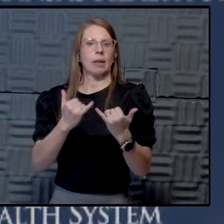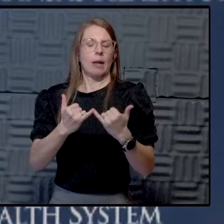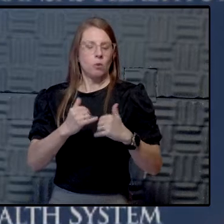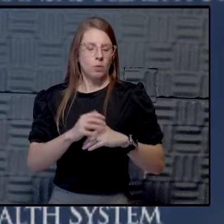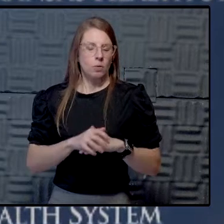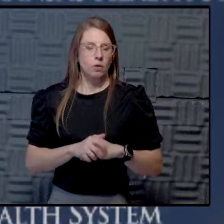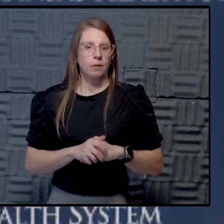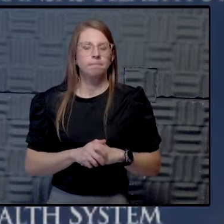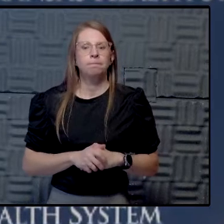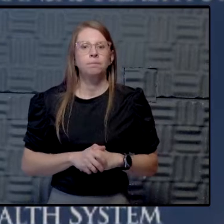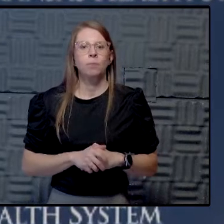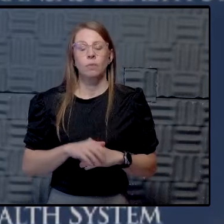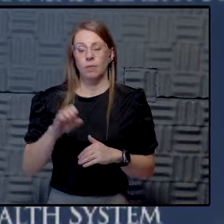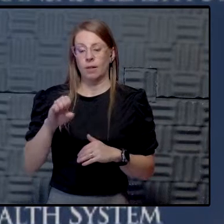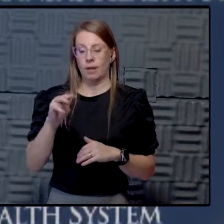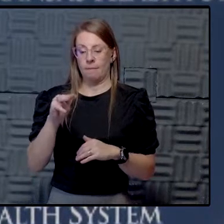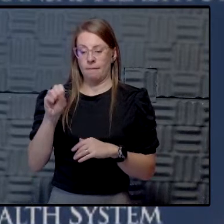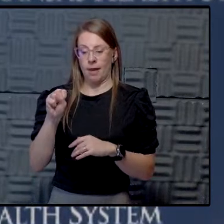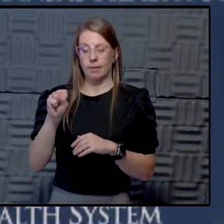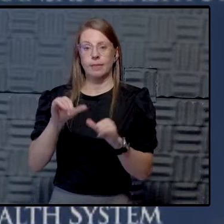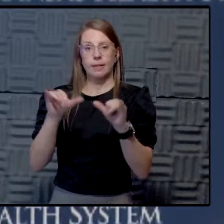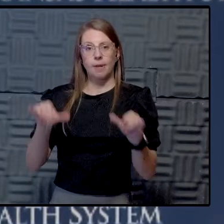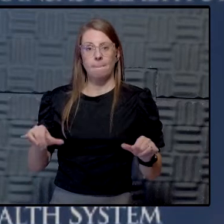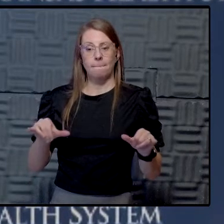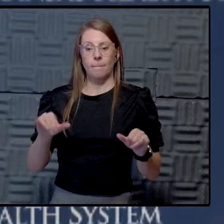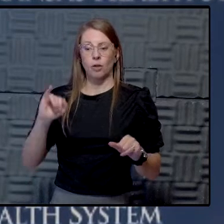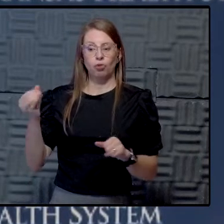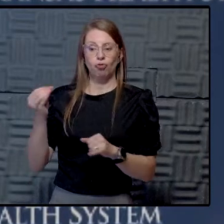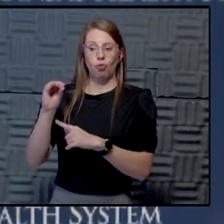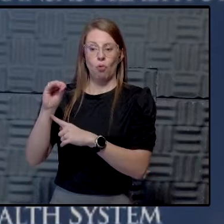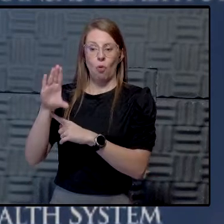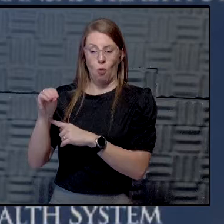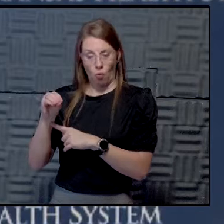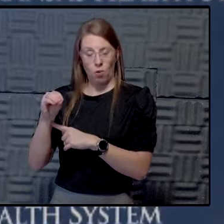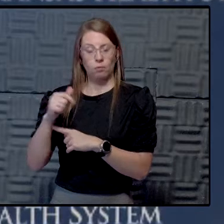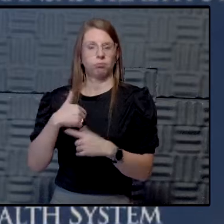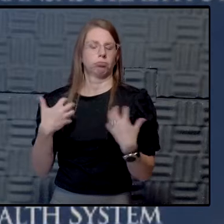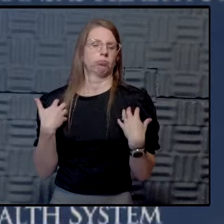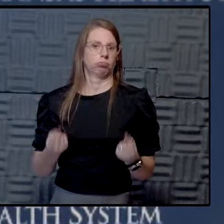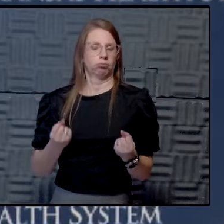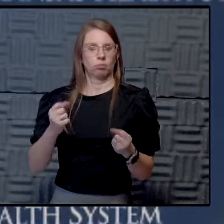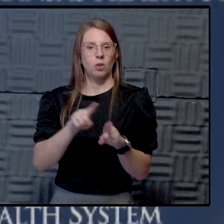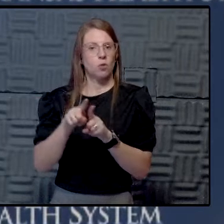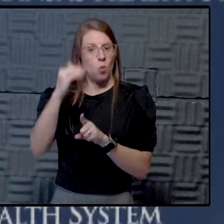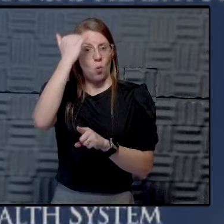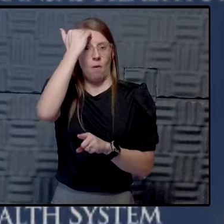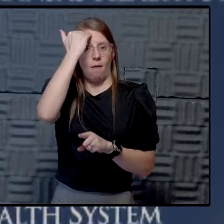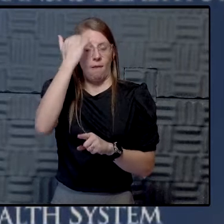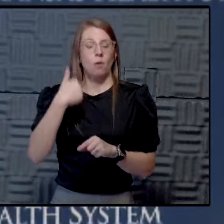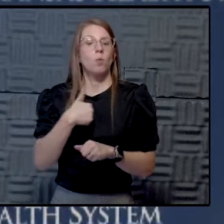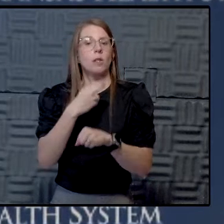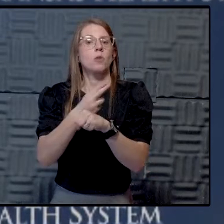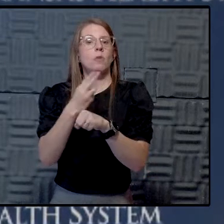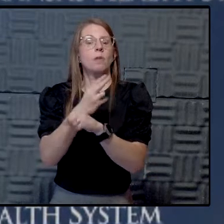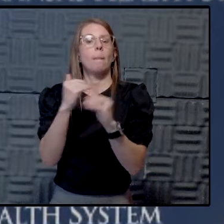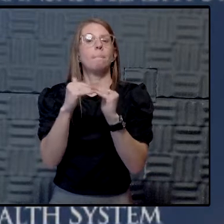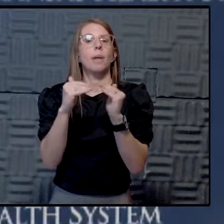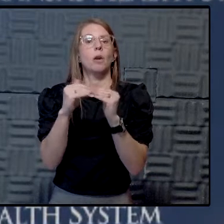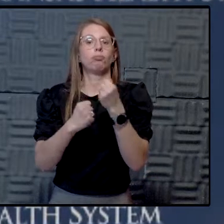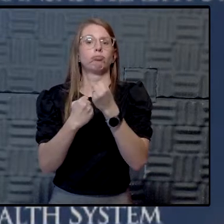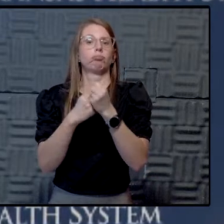one of the things in the EMS system in Johnson County, I'm very confident and aware of that we do utilize is peer support